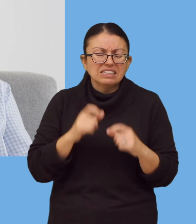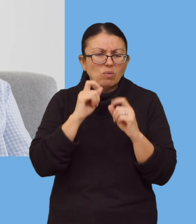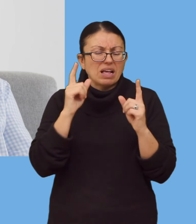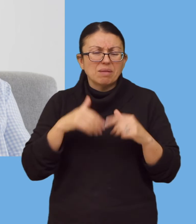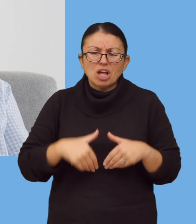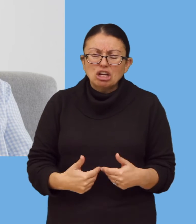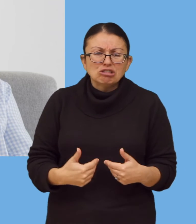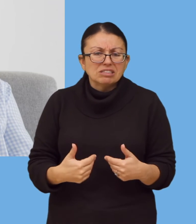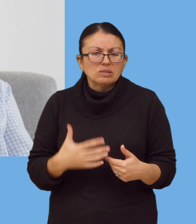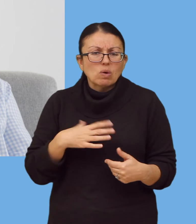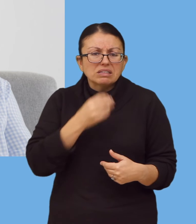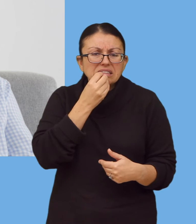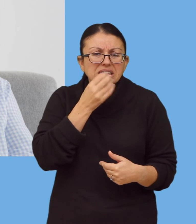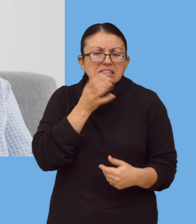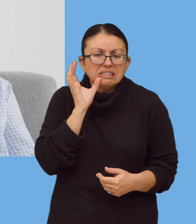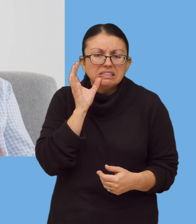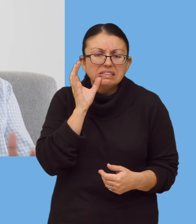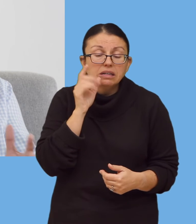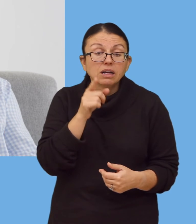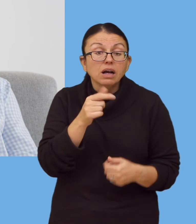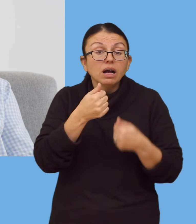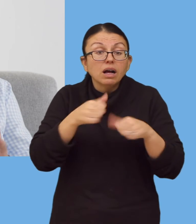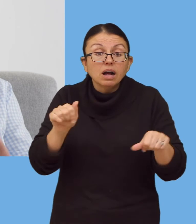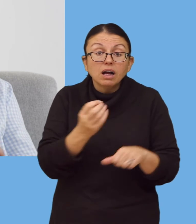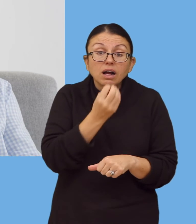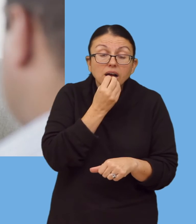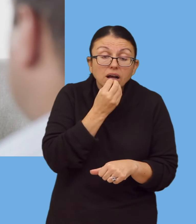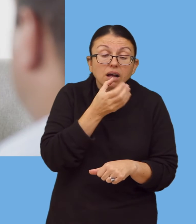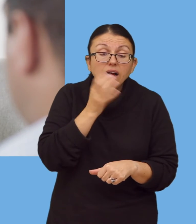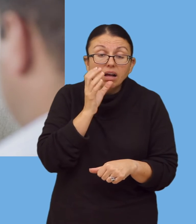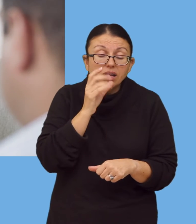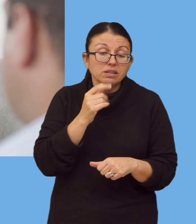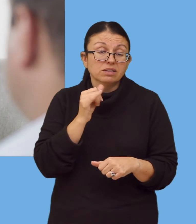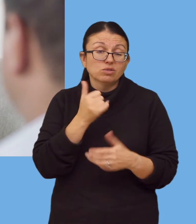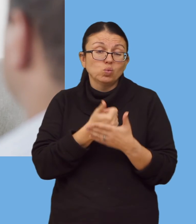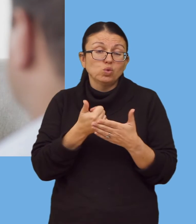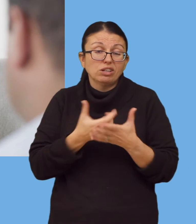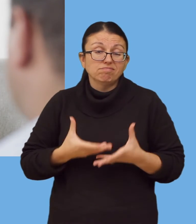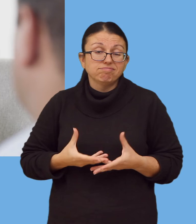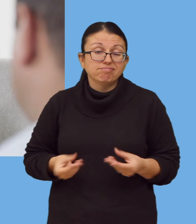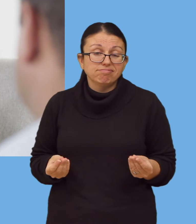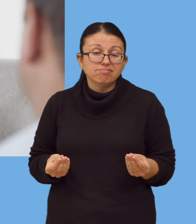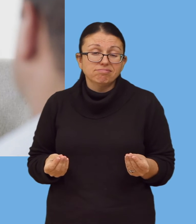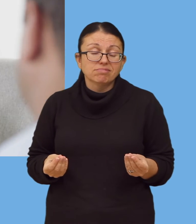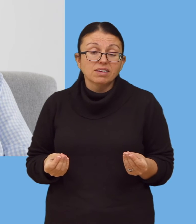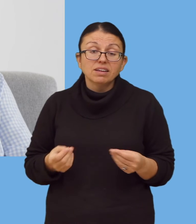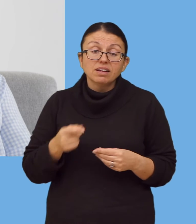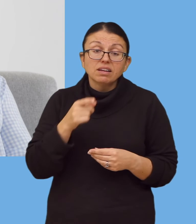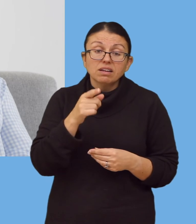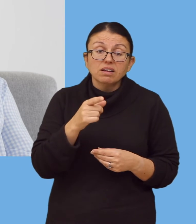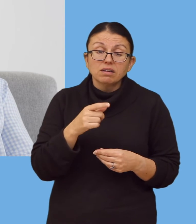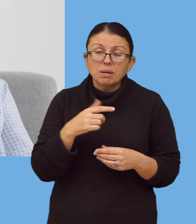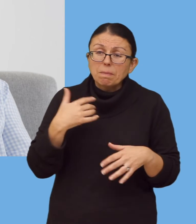hungry when you wake up. Again, once you've had something to eat, that settles. And then, as I discussed, if you have any